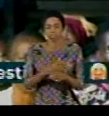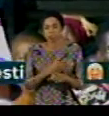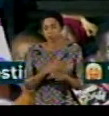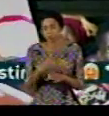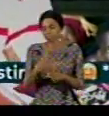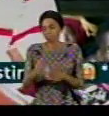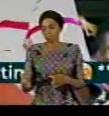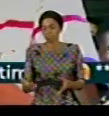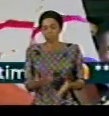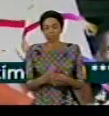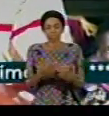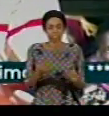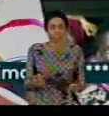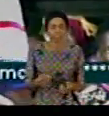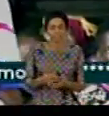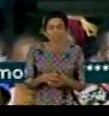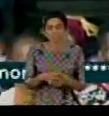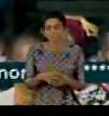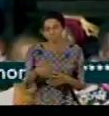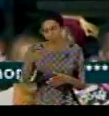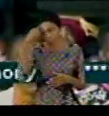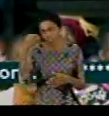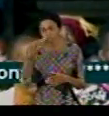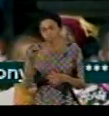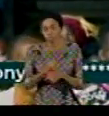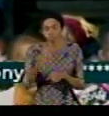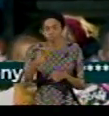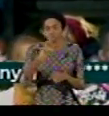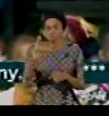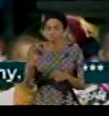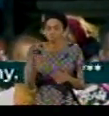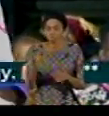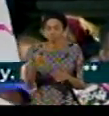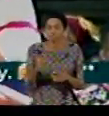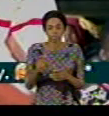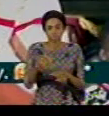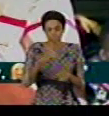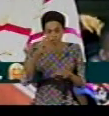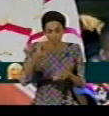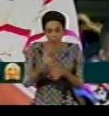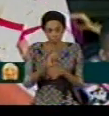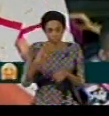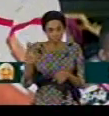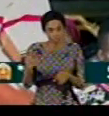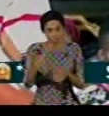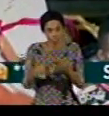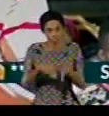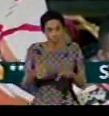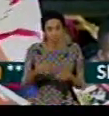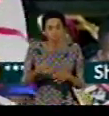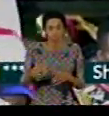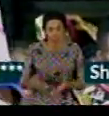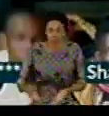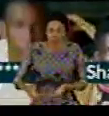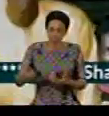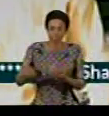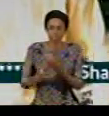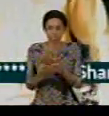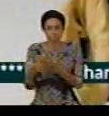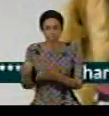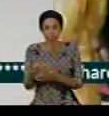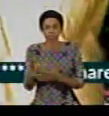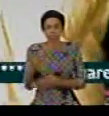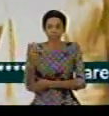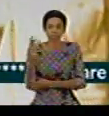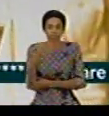and to the nature of my work I need to carry something right and for that matter so I just when I take all the medication